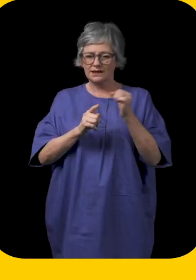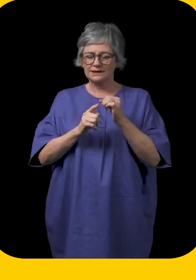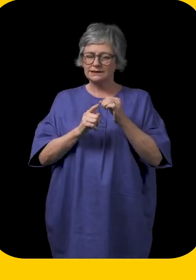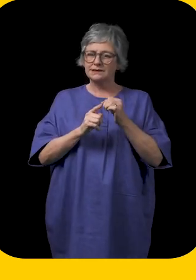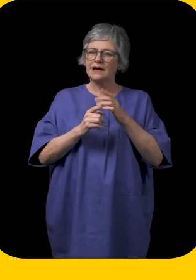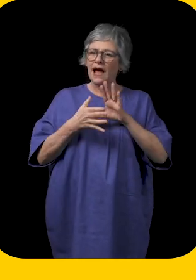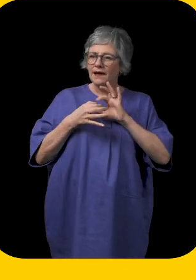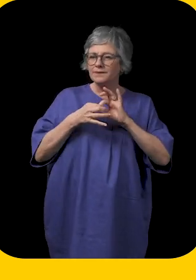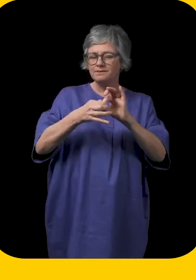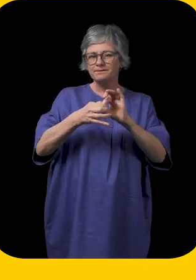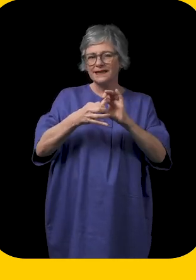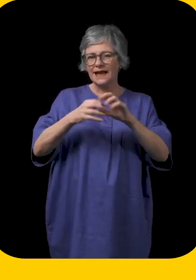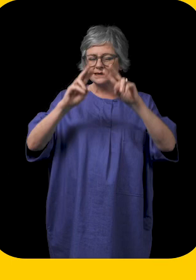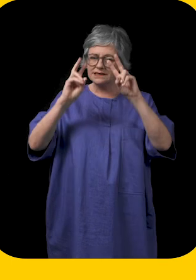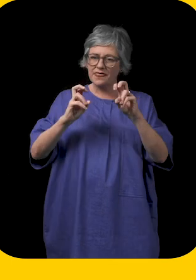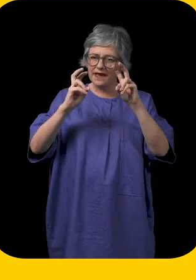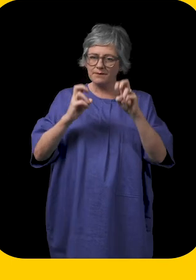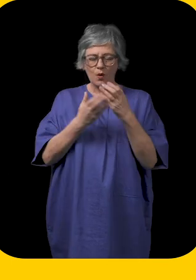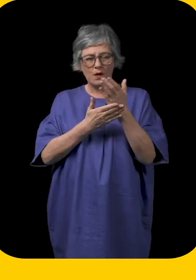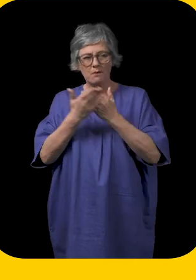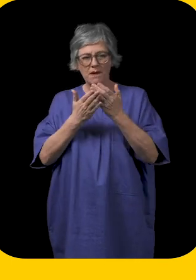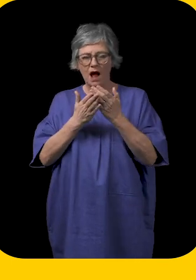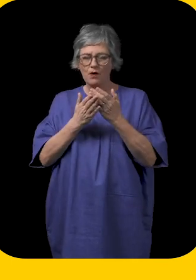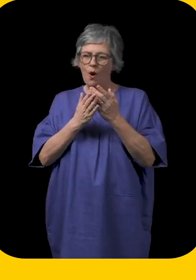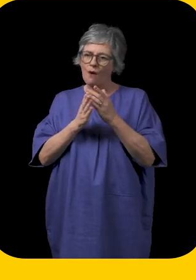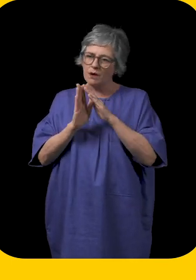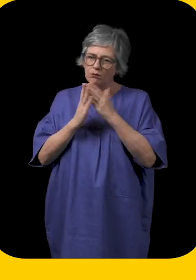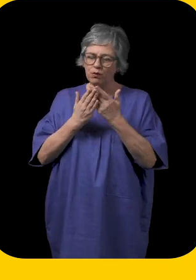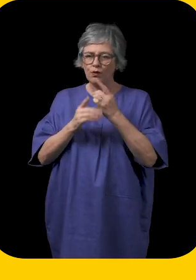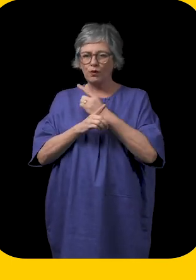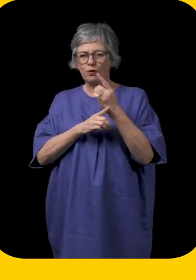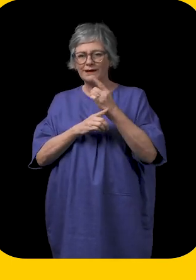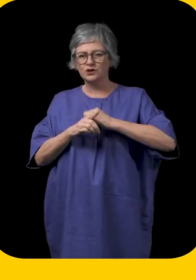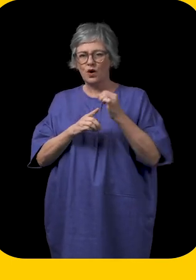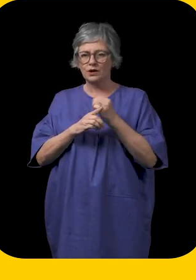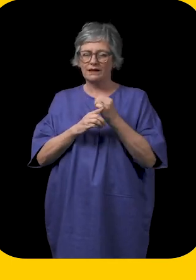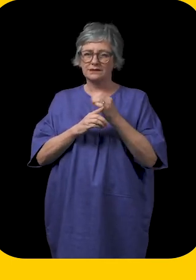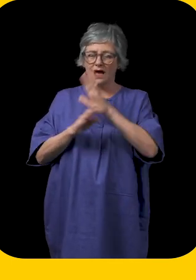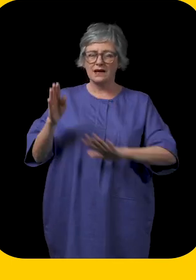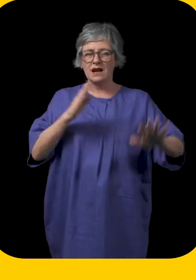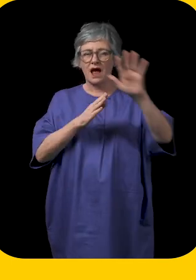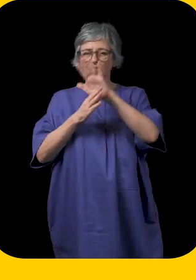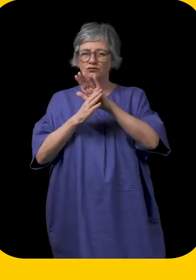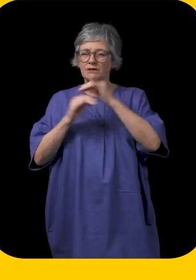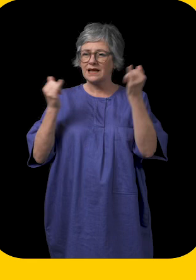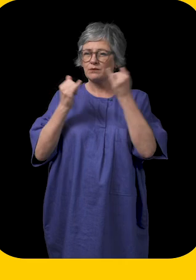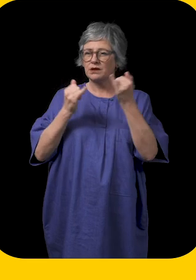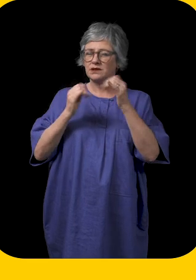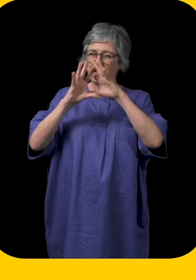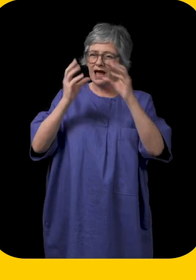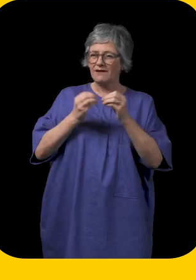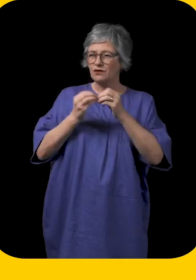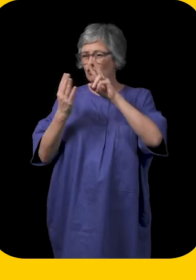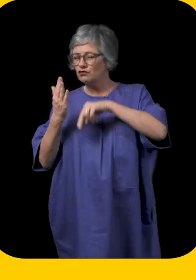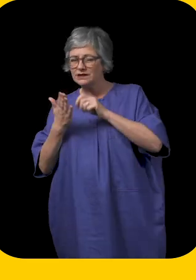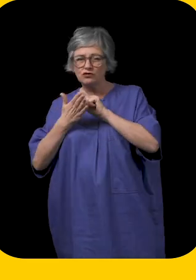connecting. Today, we're here as part of Book Week Scotland, which is a national celebration of all things reading and writing. This year's theme